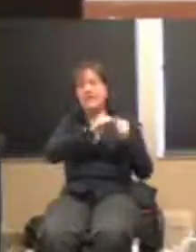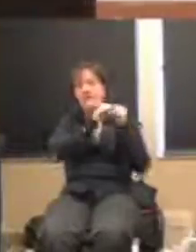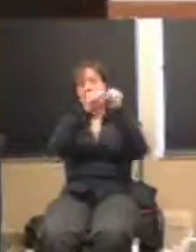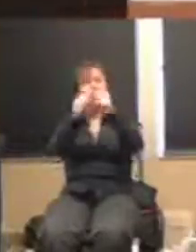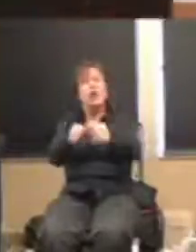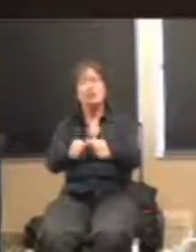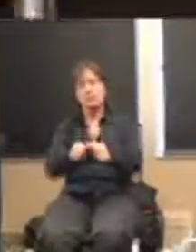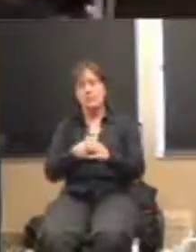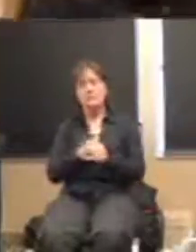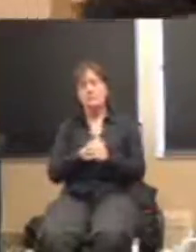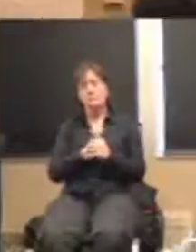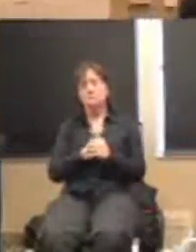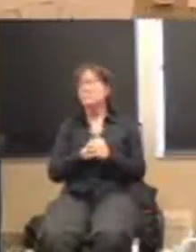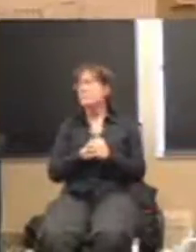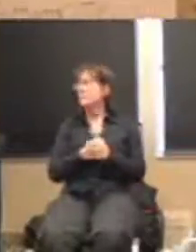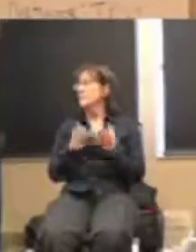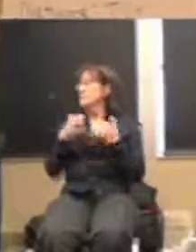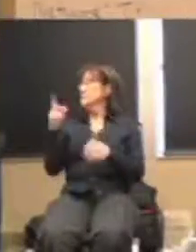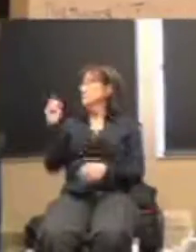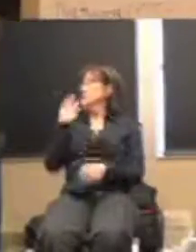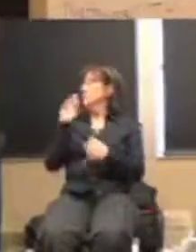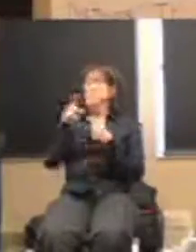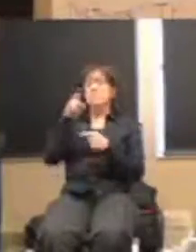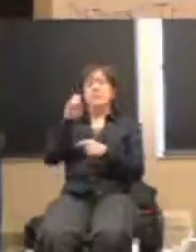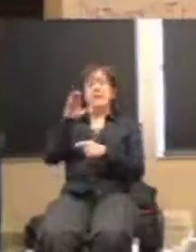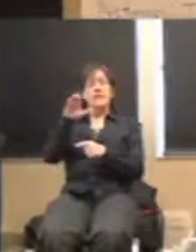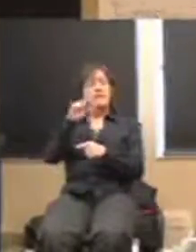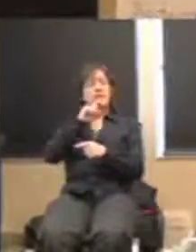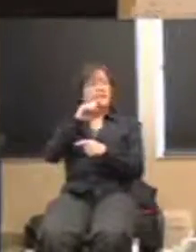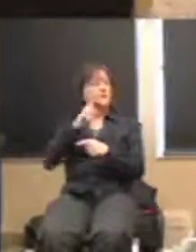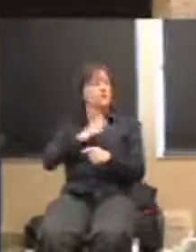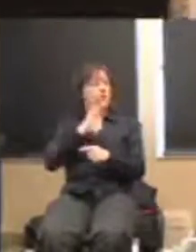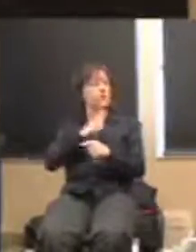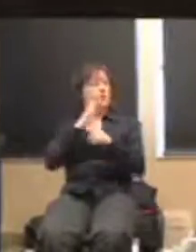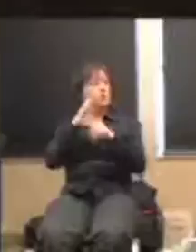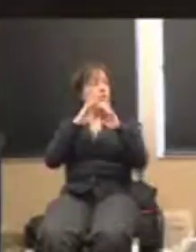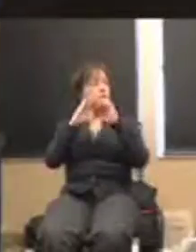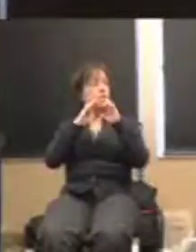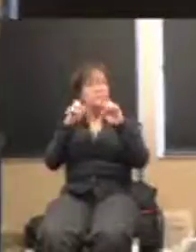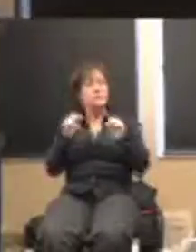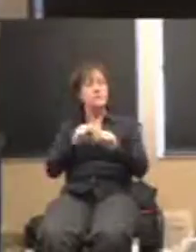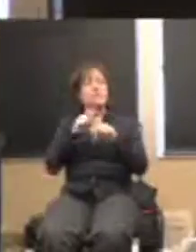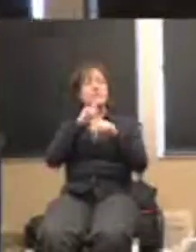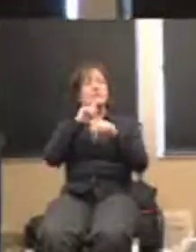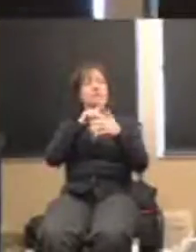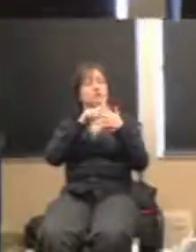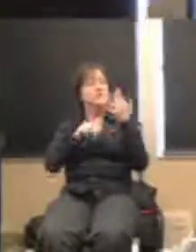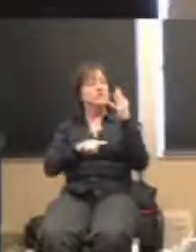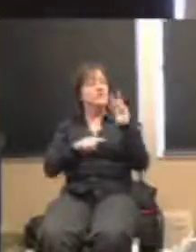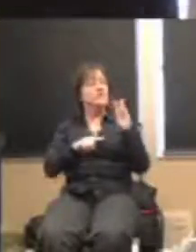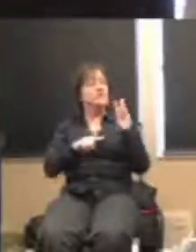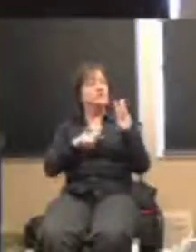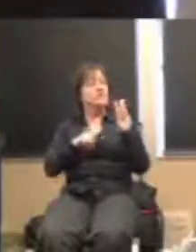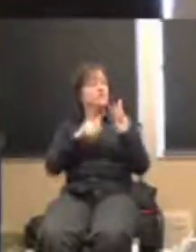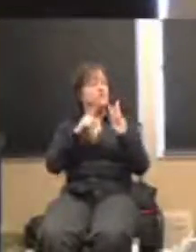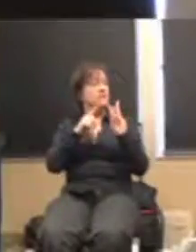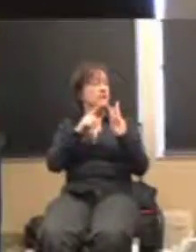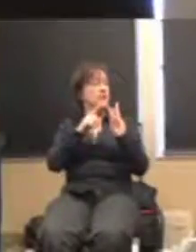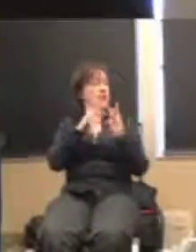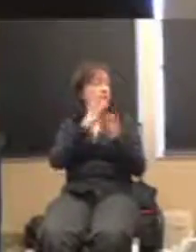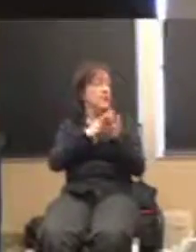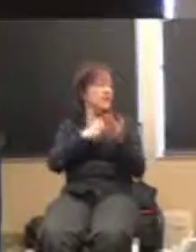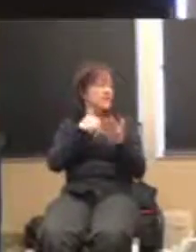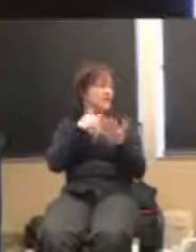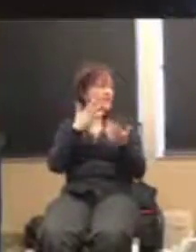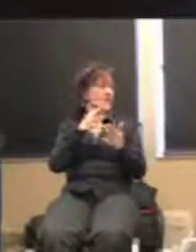All right, so we talked about PECS being a formal communication system. There are 6 phases to PECS. So did you go over this while I was? I didn't. Did I?